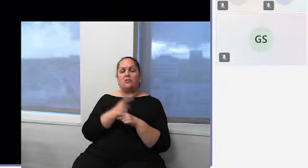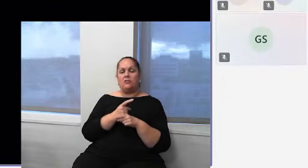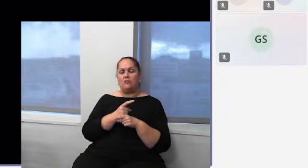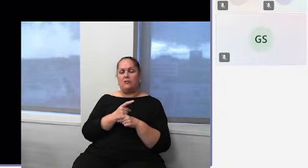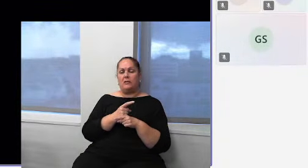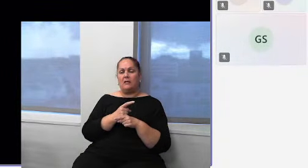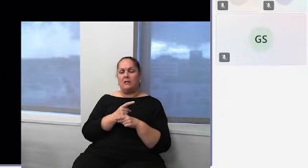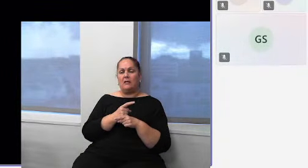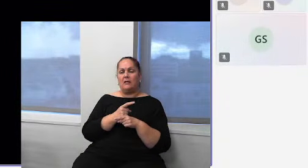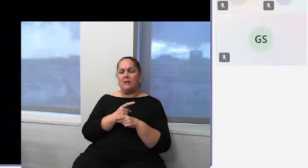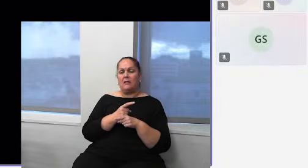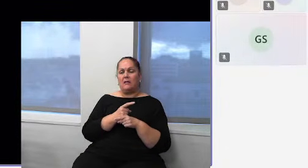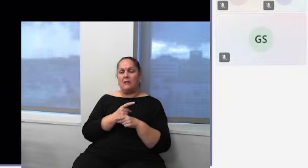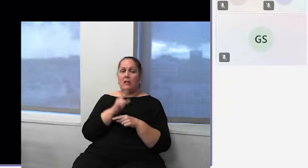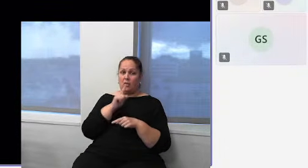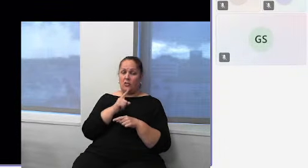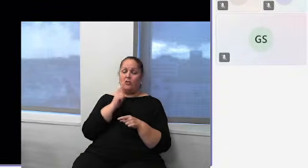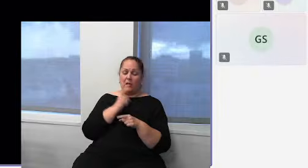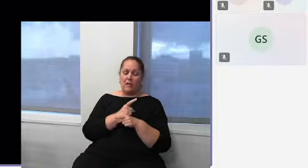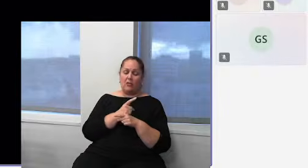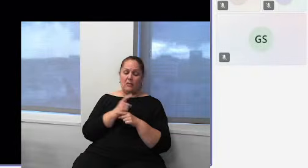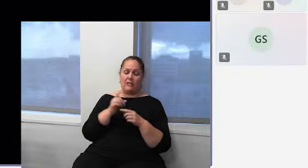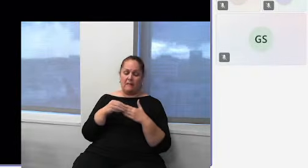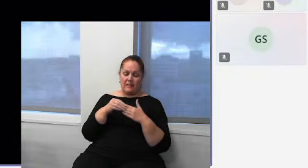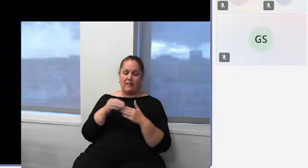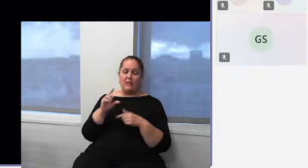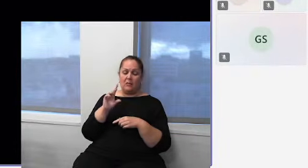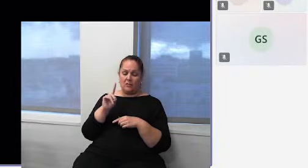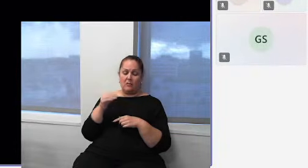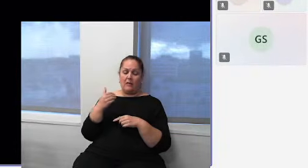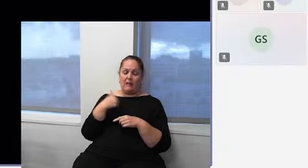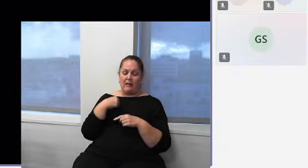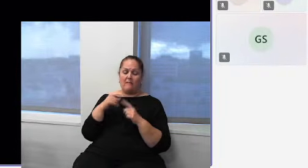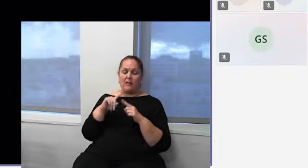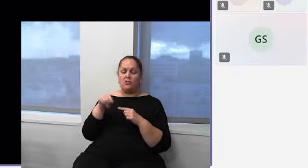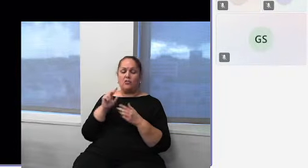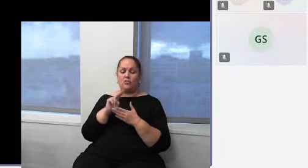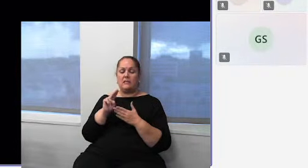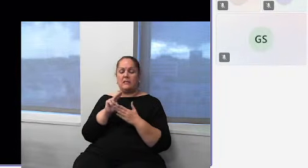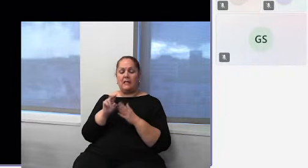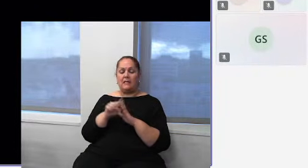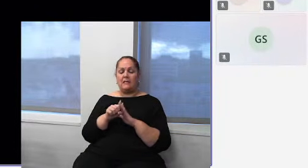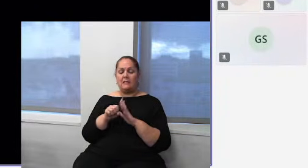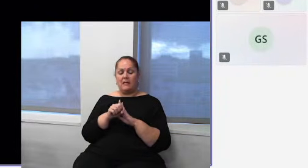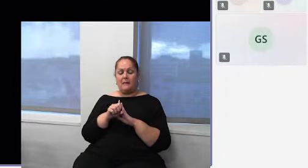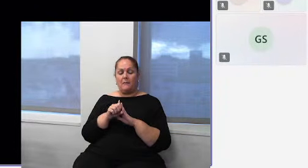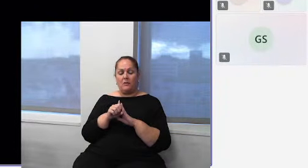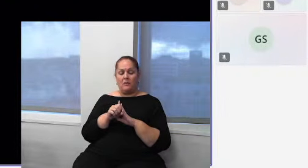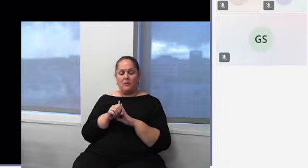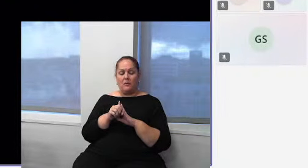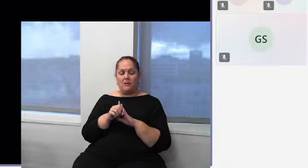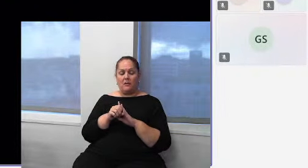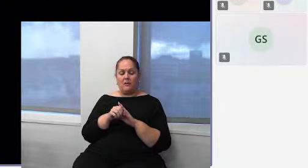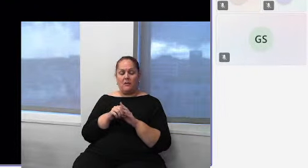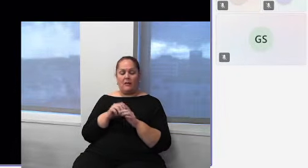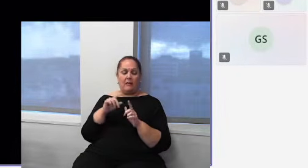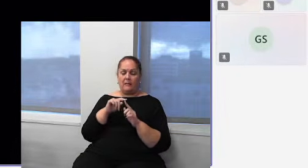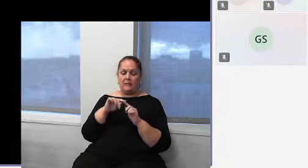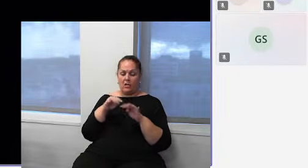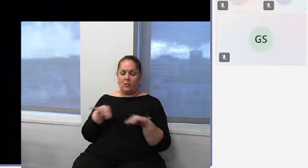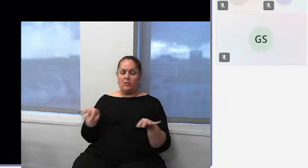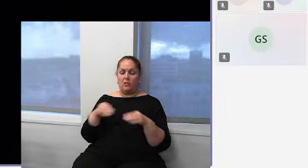That is correct. Like the question, you are correct. That flexibility does exist. I just used an example about more